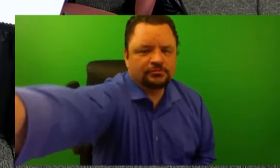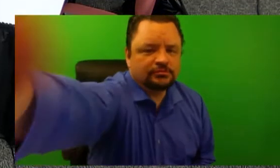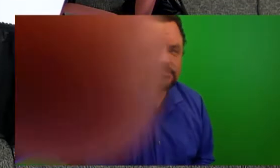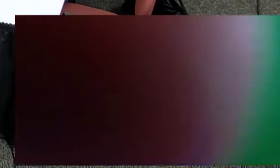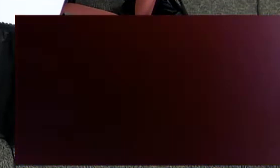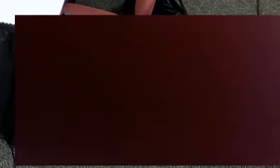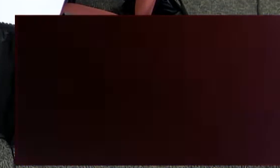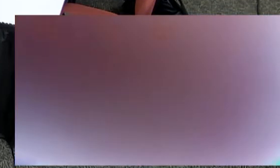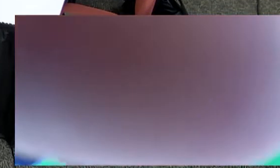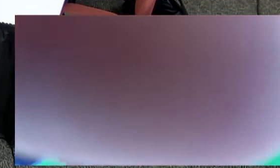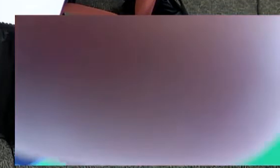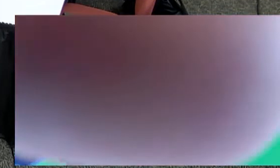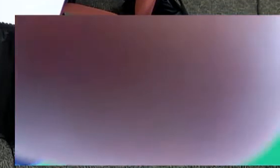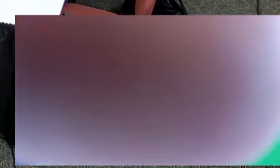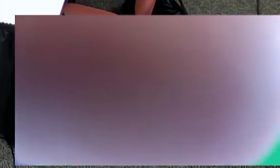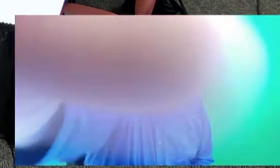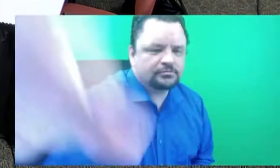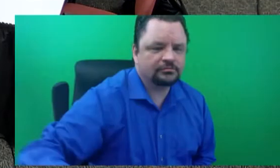Right.